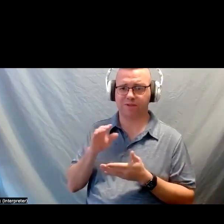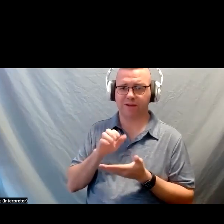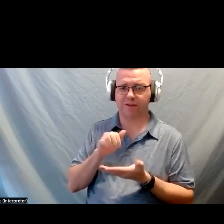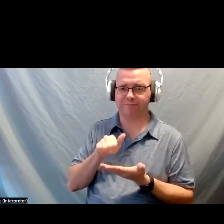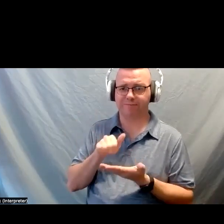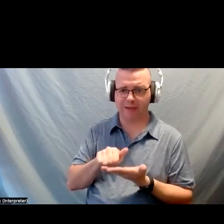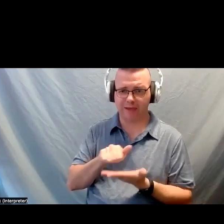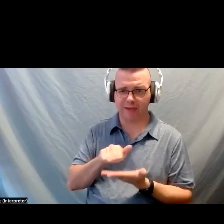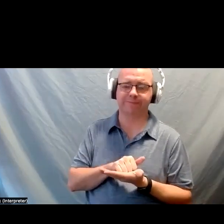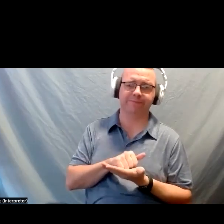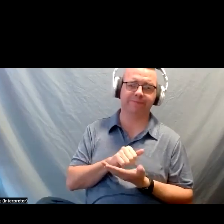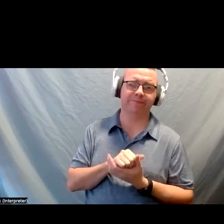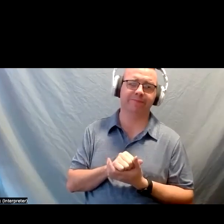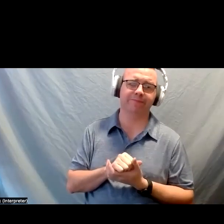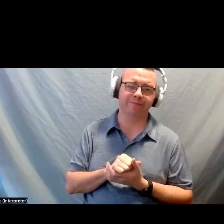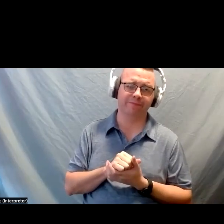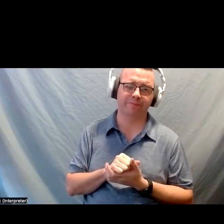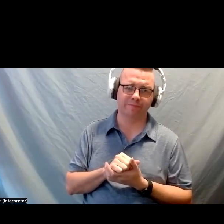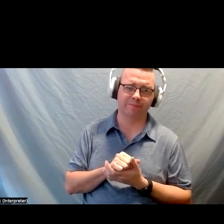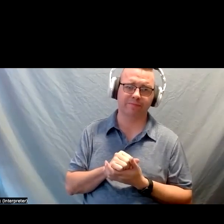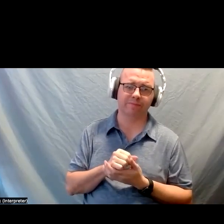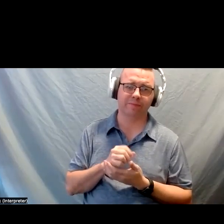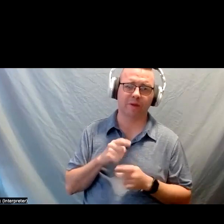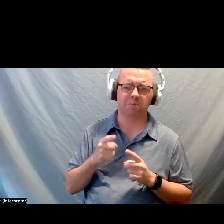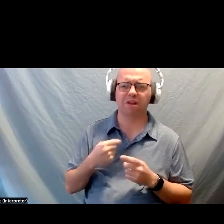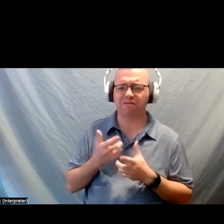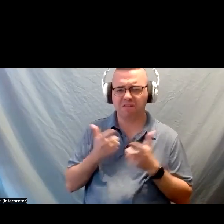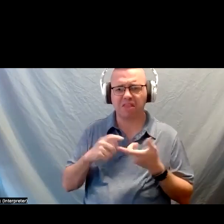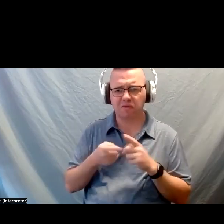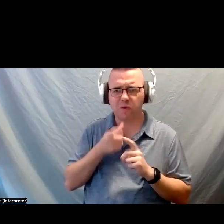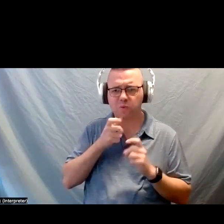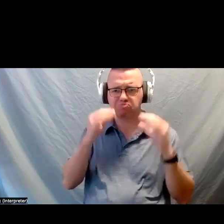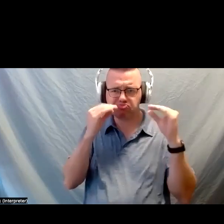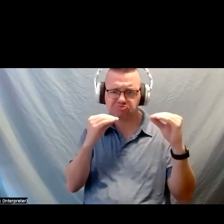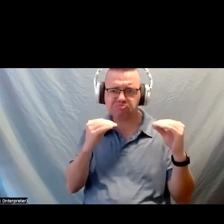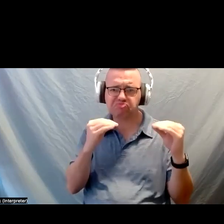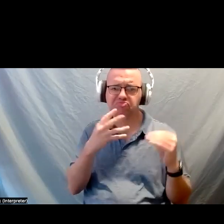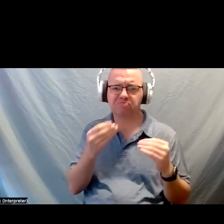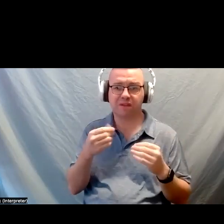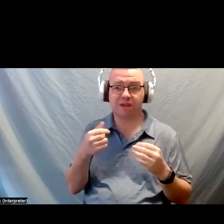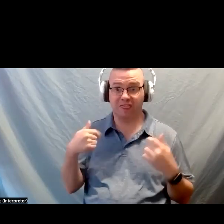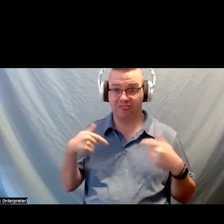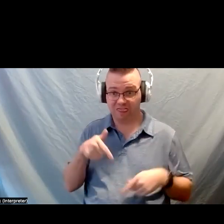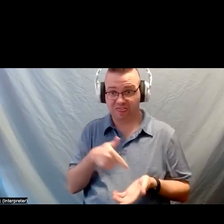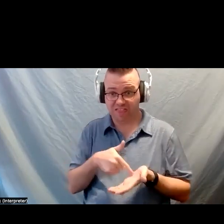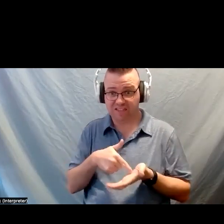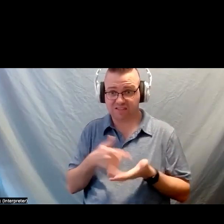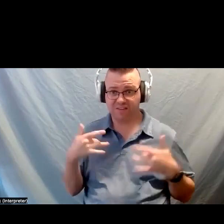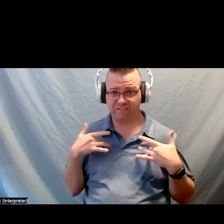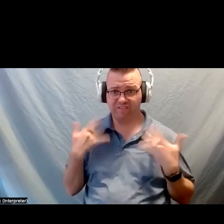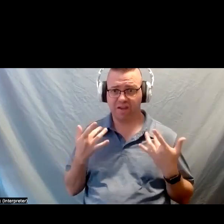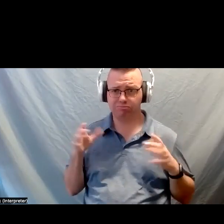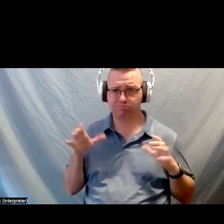but I still have many friends who are teachers, and an event like this